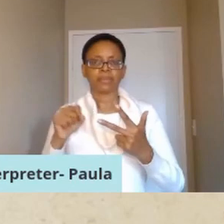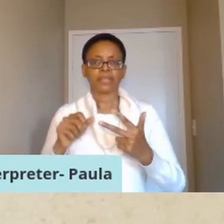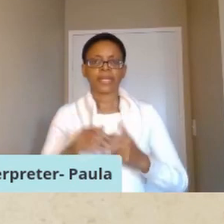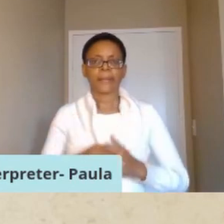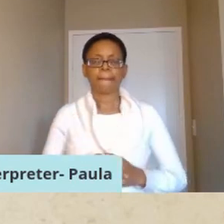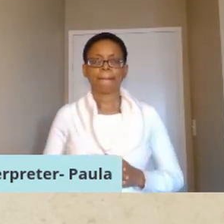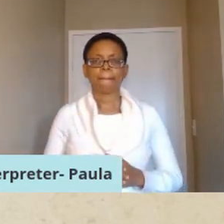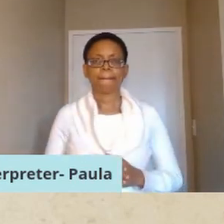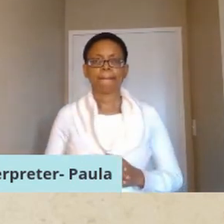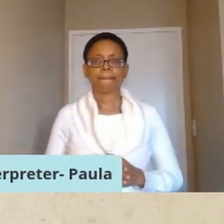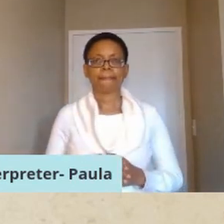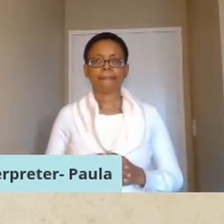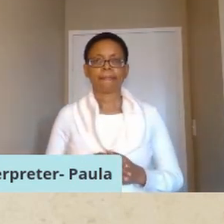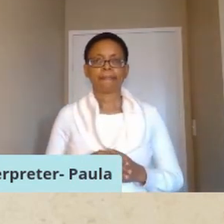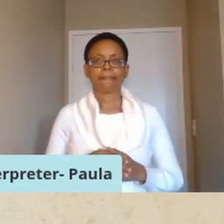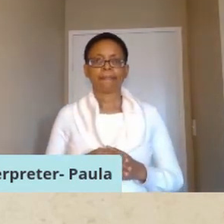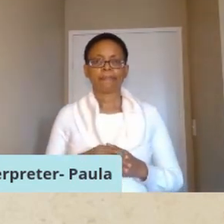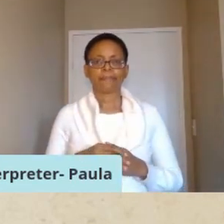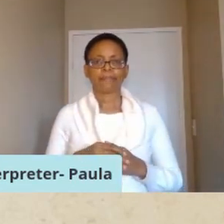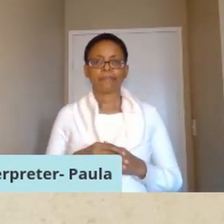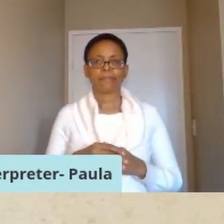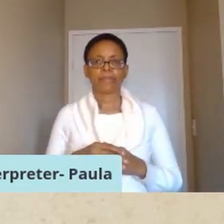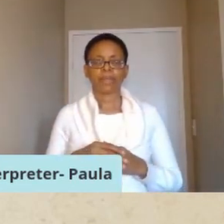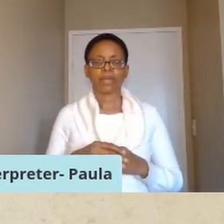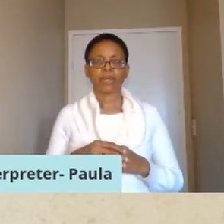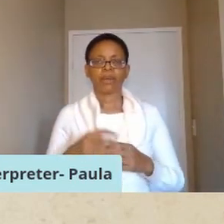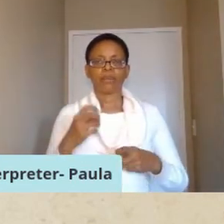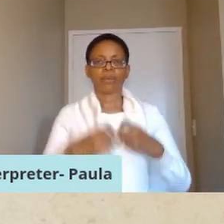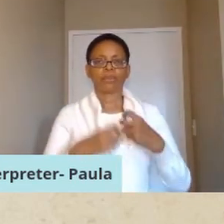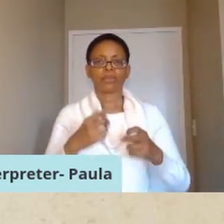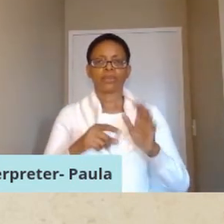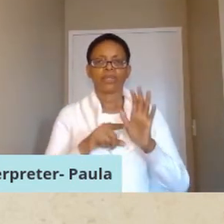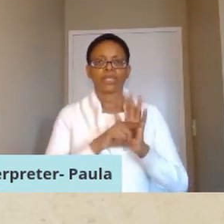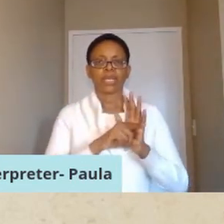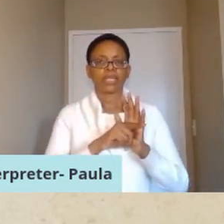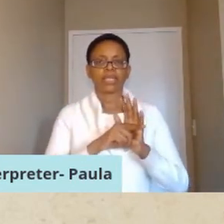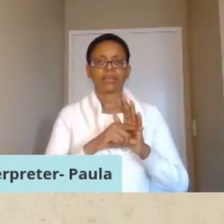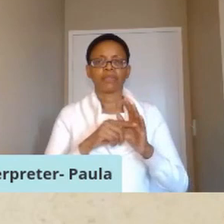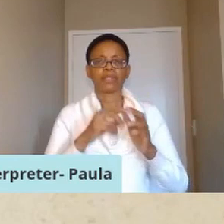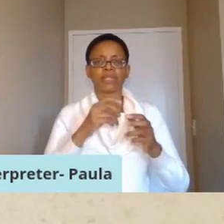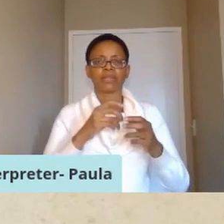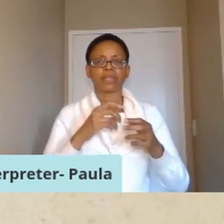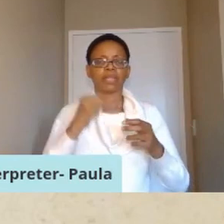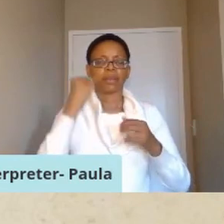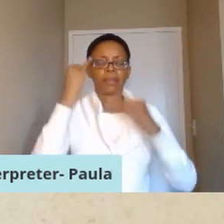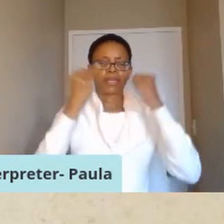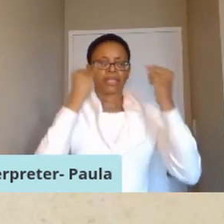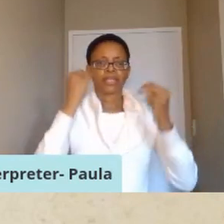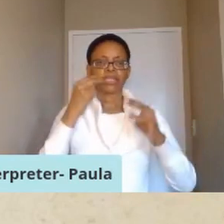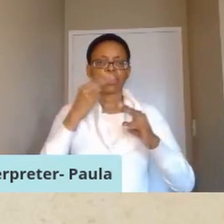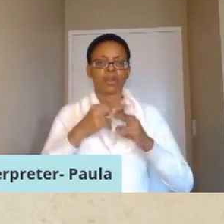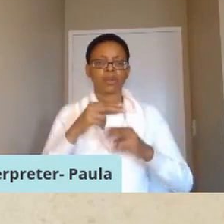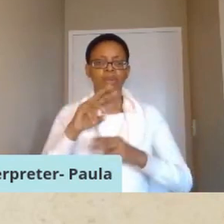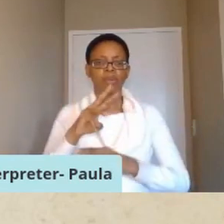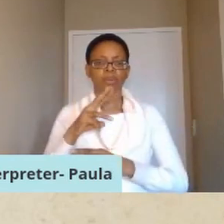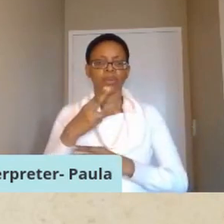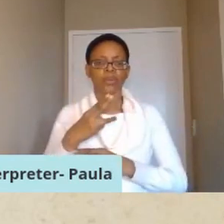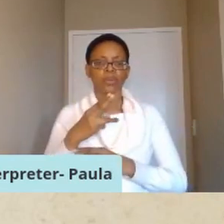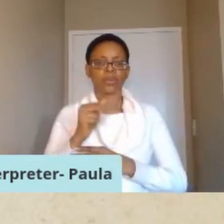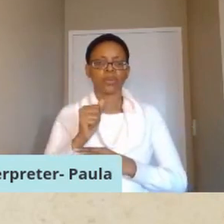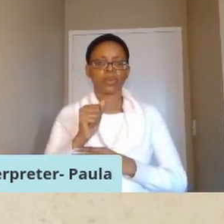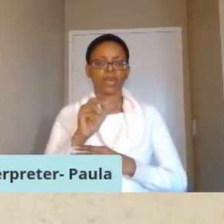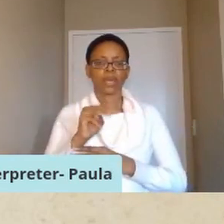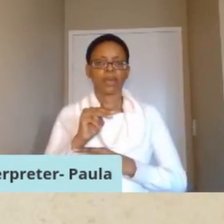unrealistic fear and disorders of negative imagination, which is called wahm in Arabic, are considered symptoms